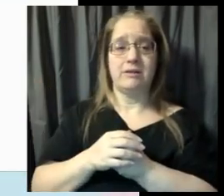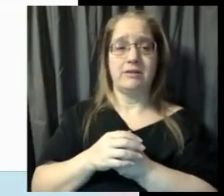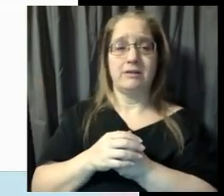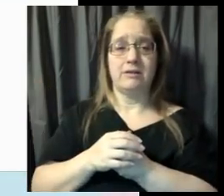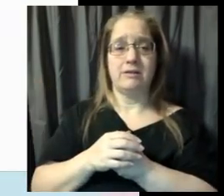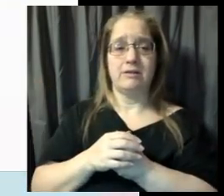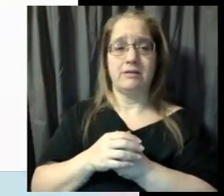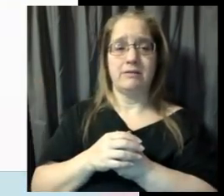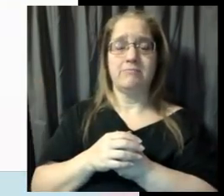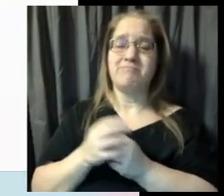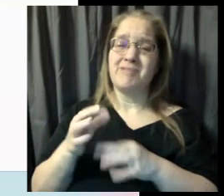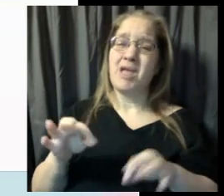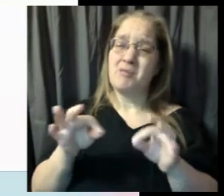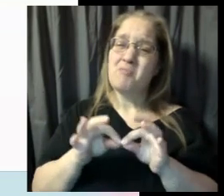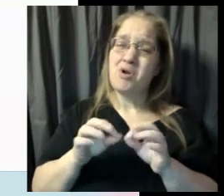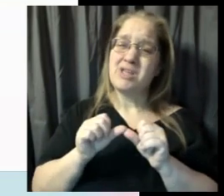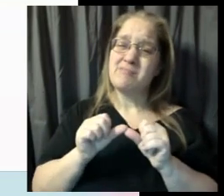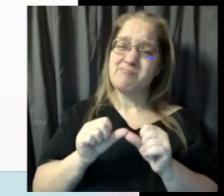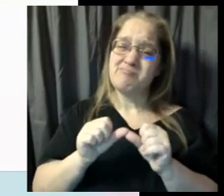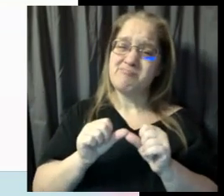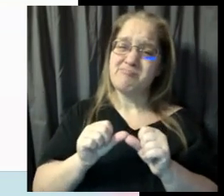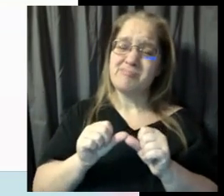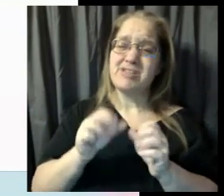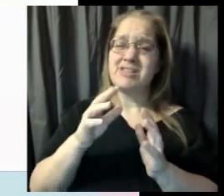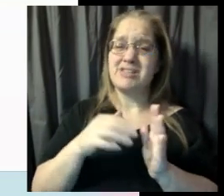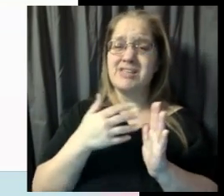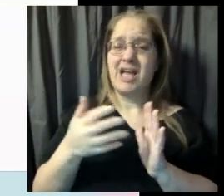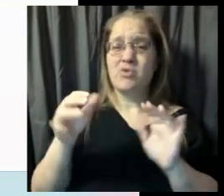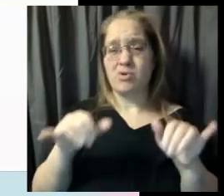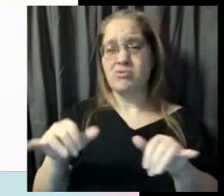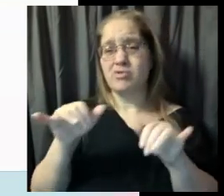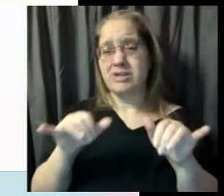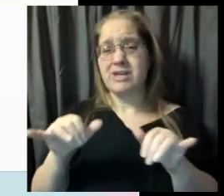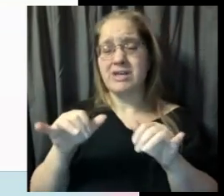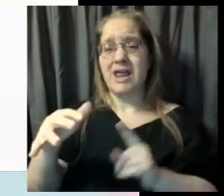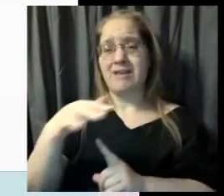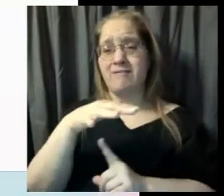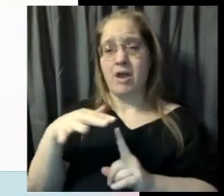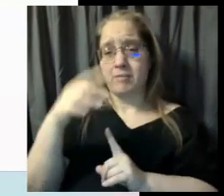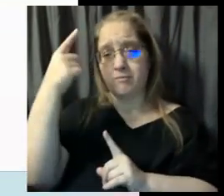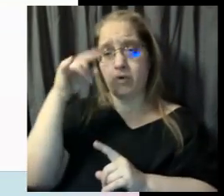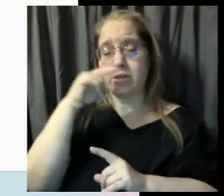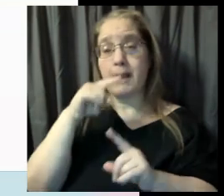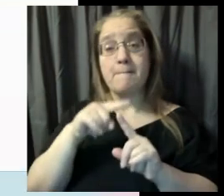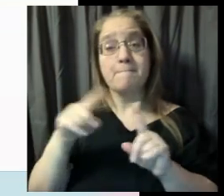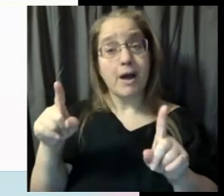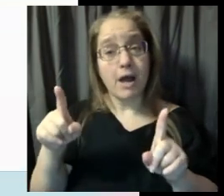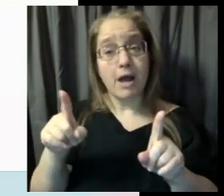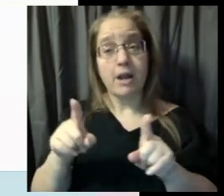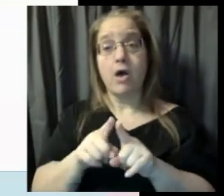a relatively consistent and predictive routine and environment for your child, but